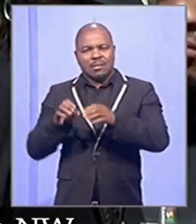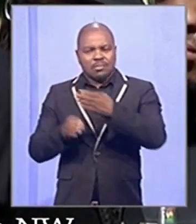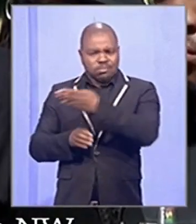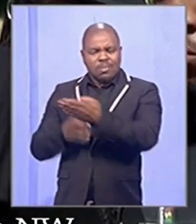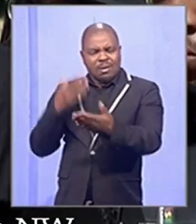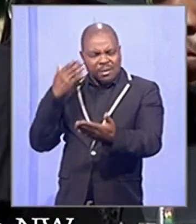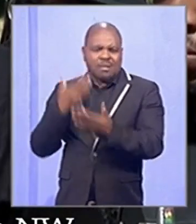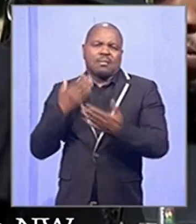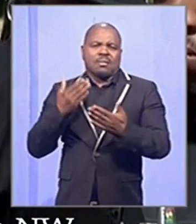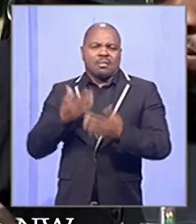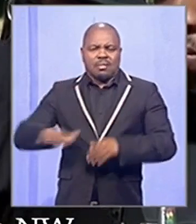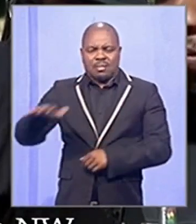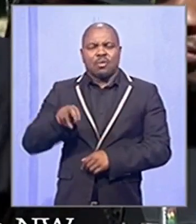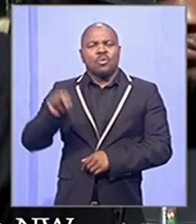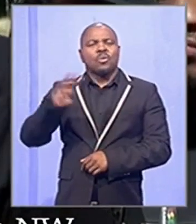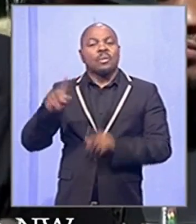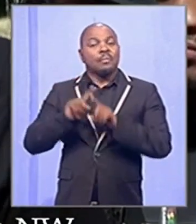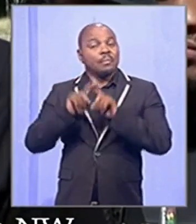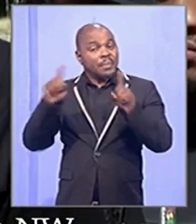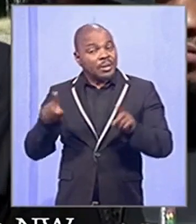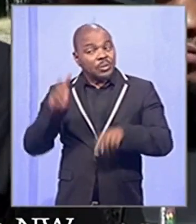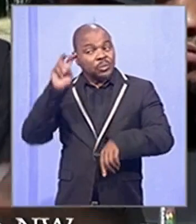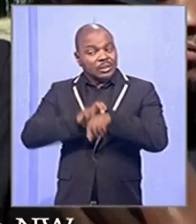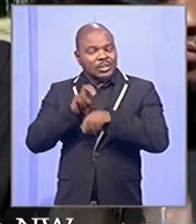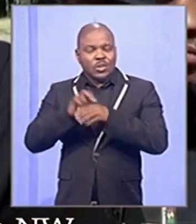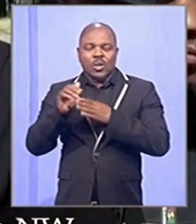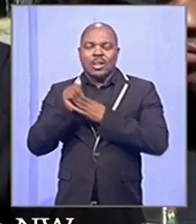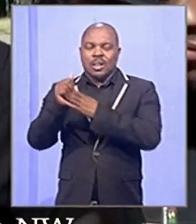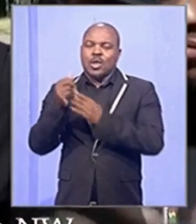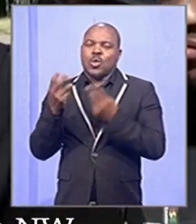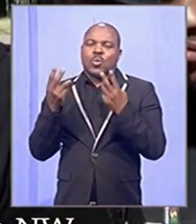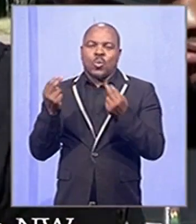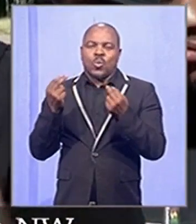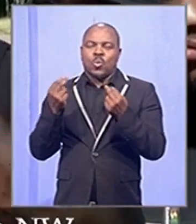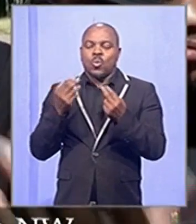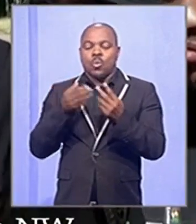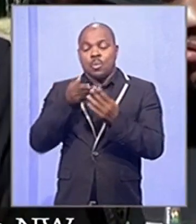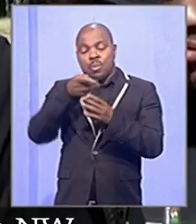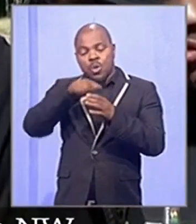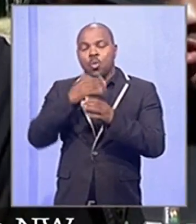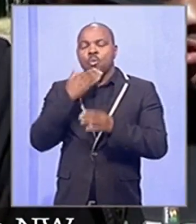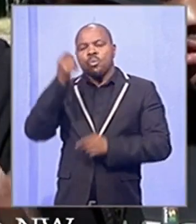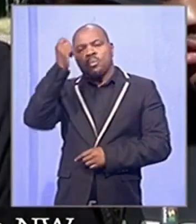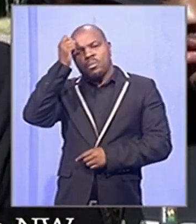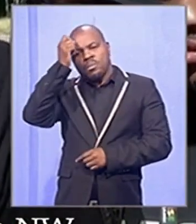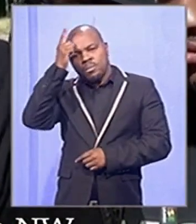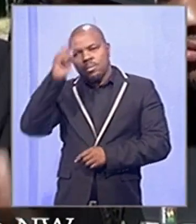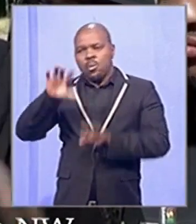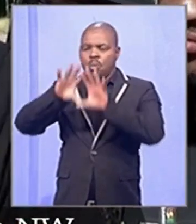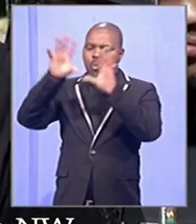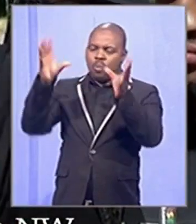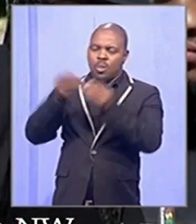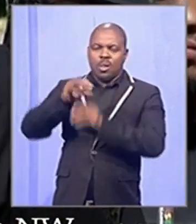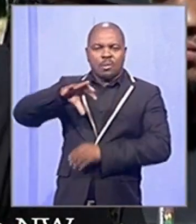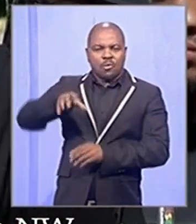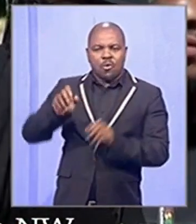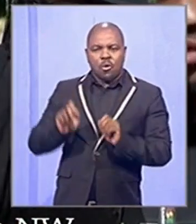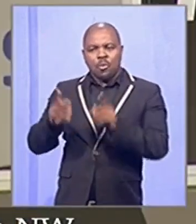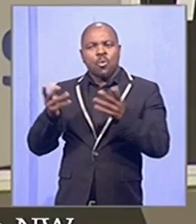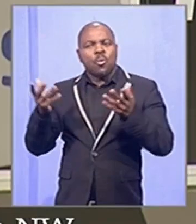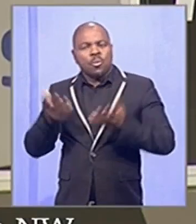Bujanala is another. There is farming, there's mining, there's other types of activities that can take place in the Northwest province, but that needs